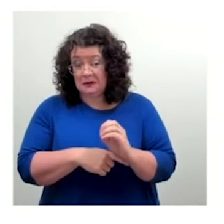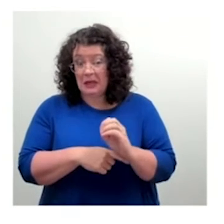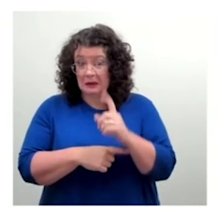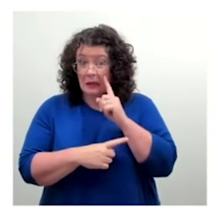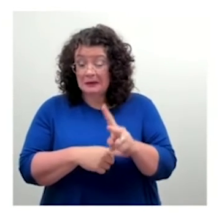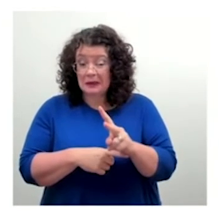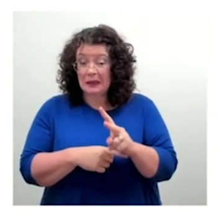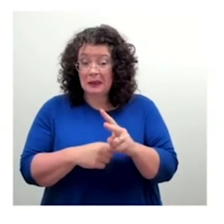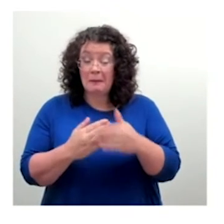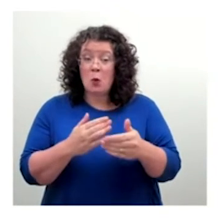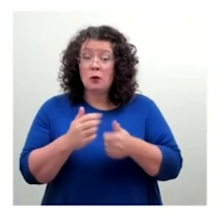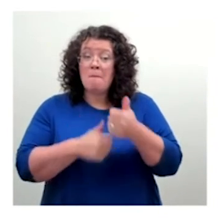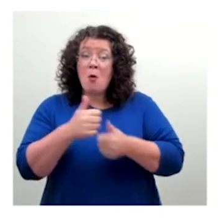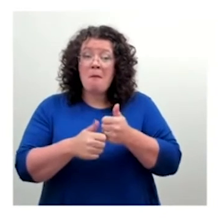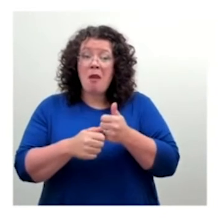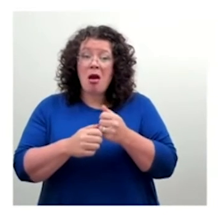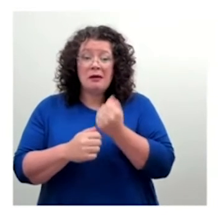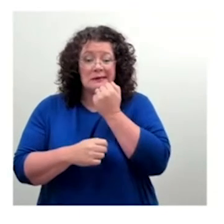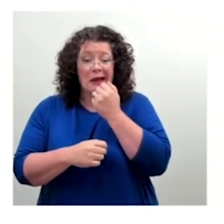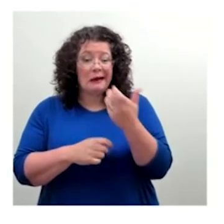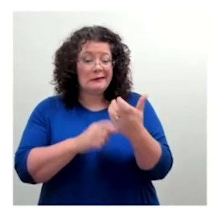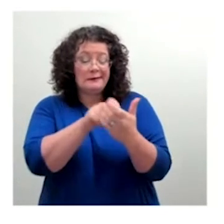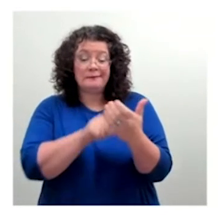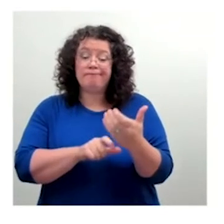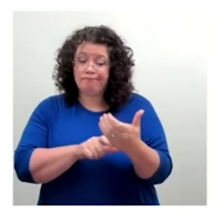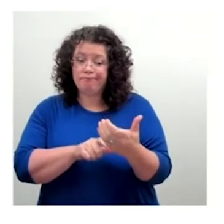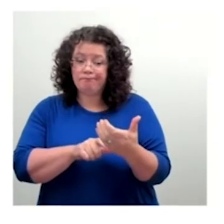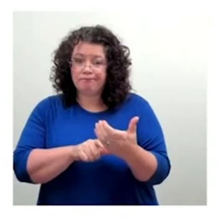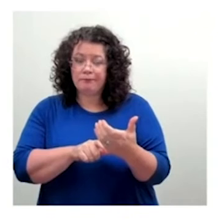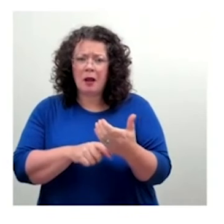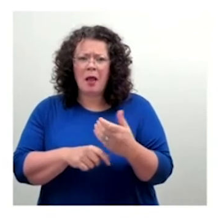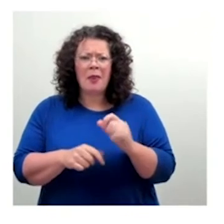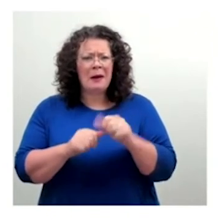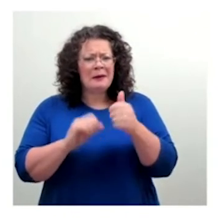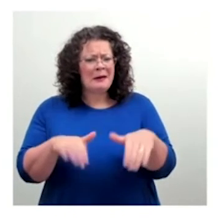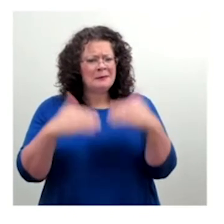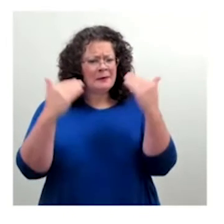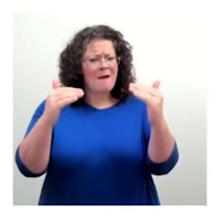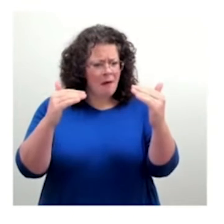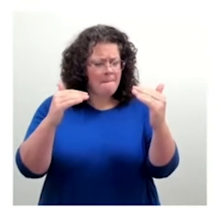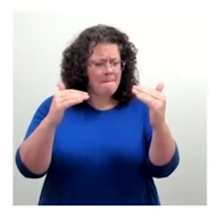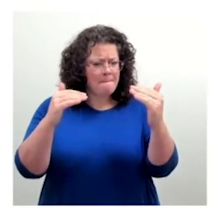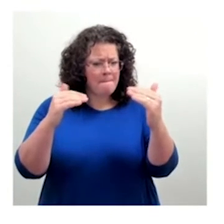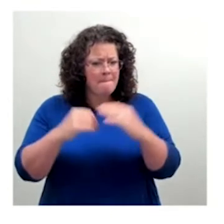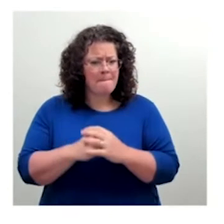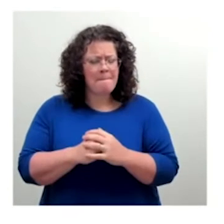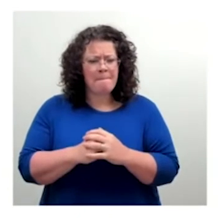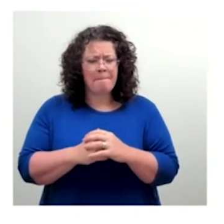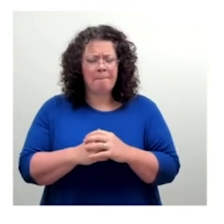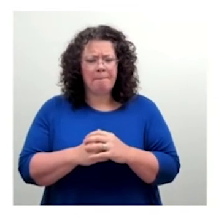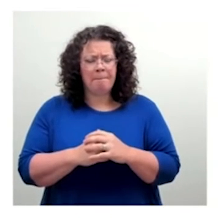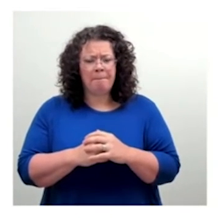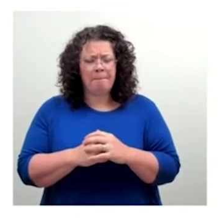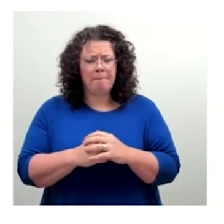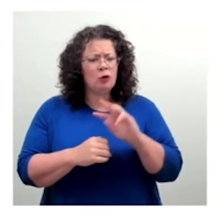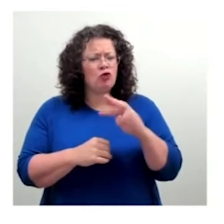And then we go another level up. So this is the sort of AAA, or typically a stretch target for things to display on mobiles anyway. And